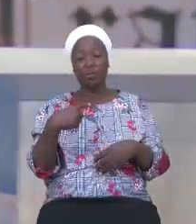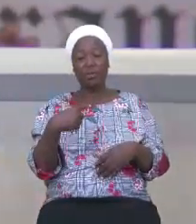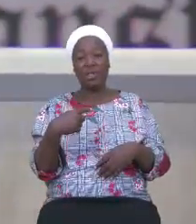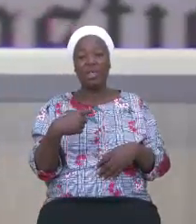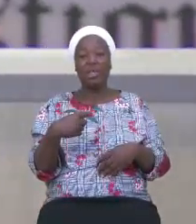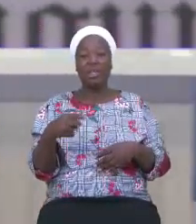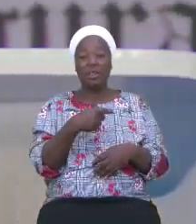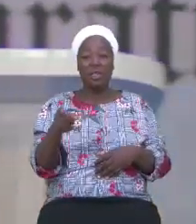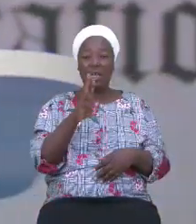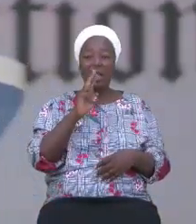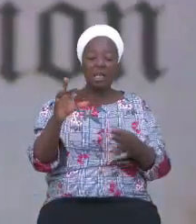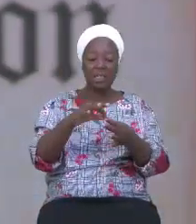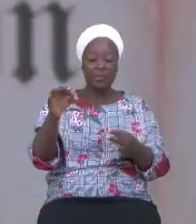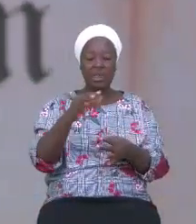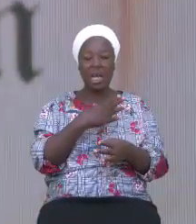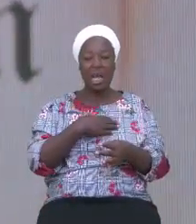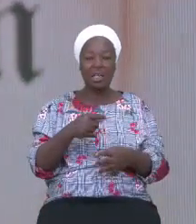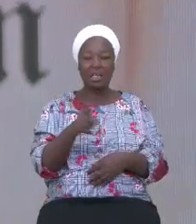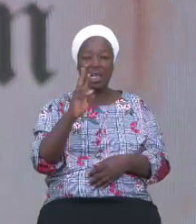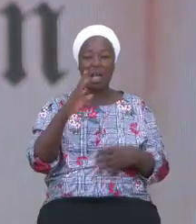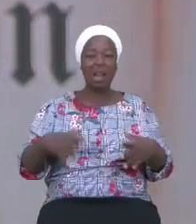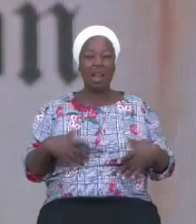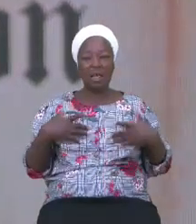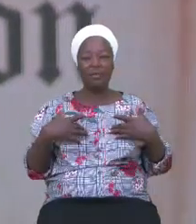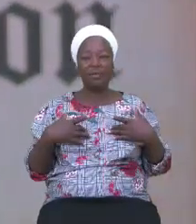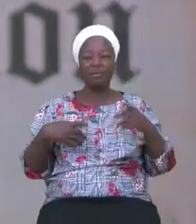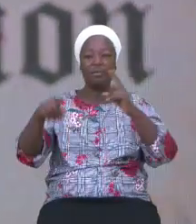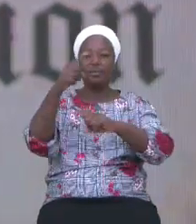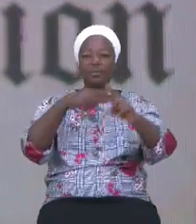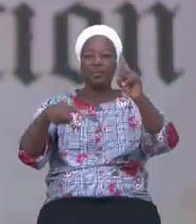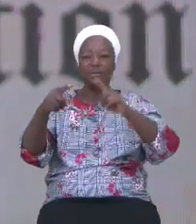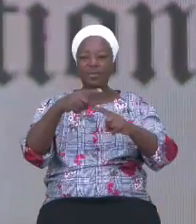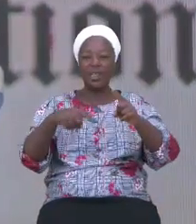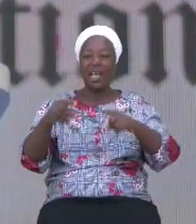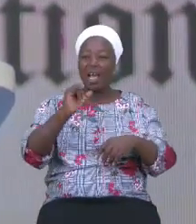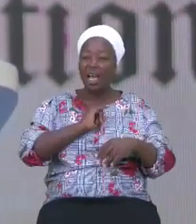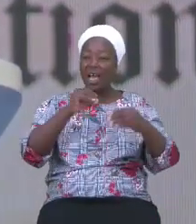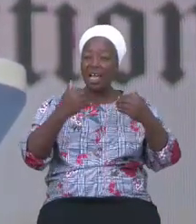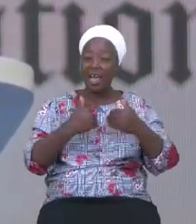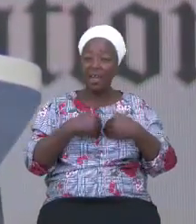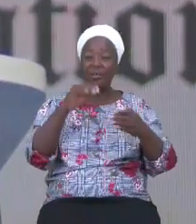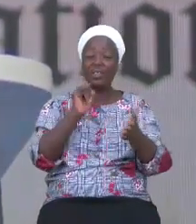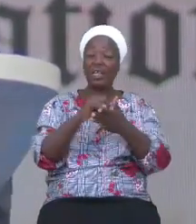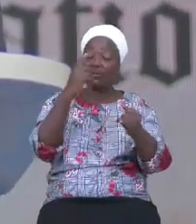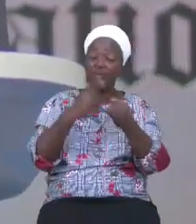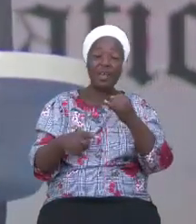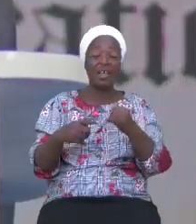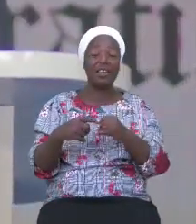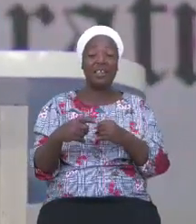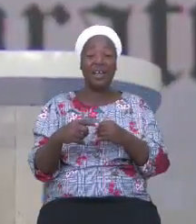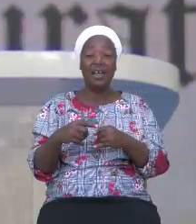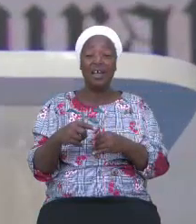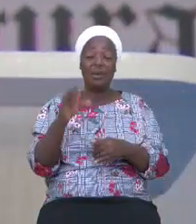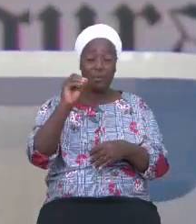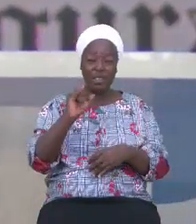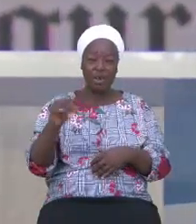are spirit and they are life. I have that final message. All other messages